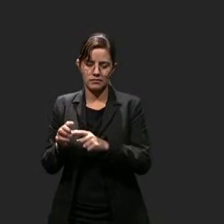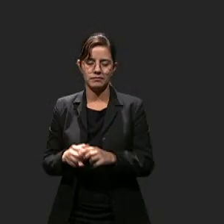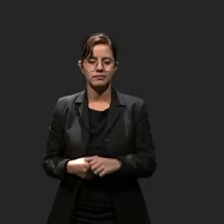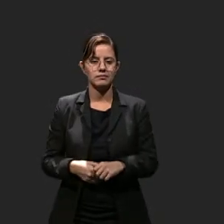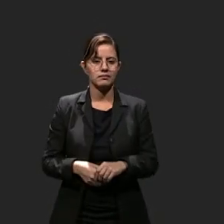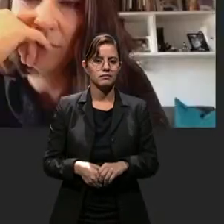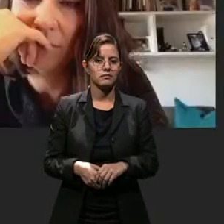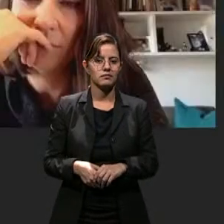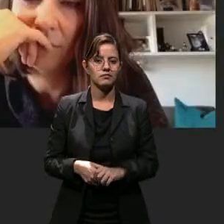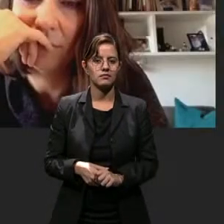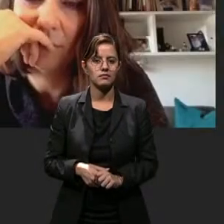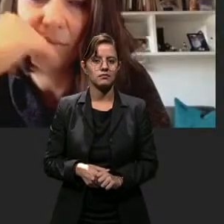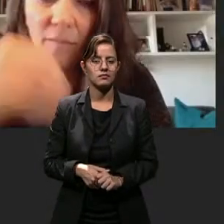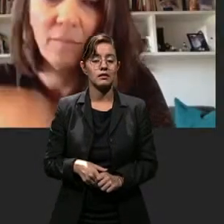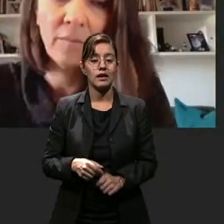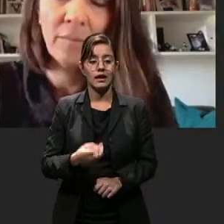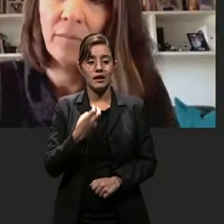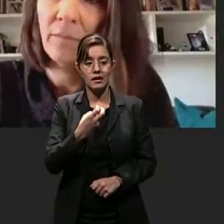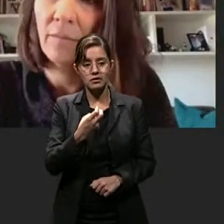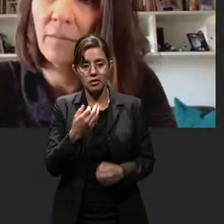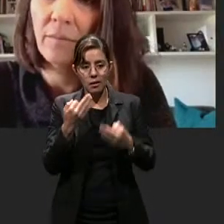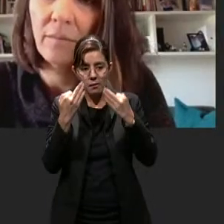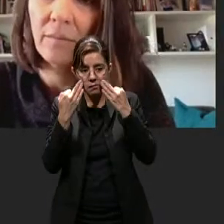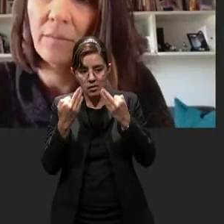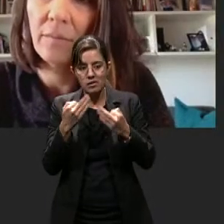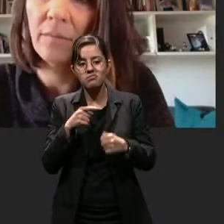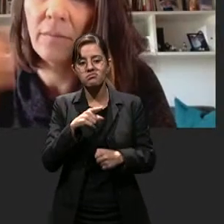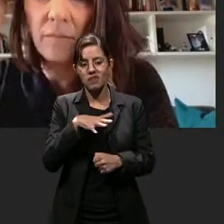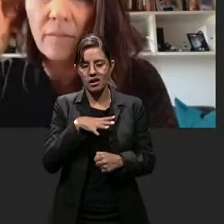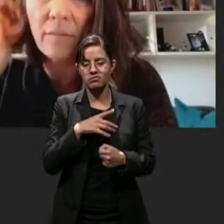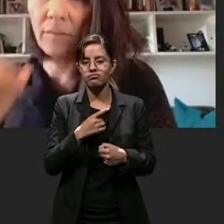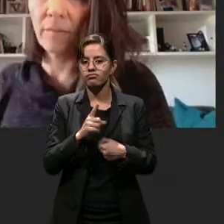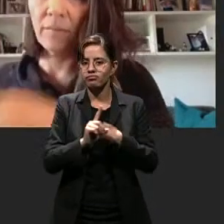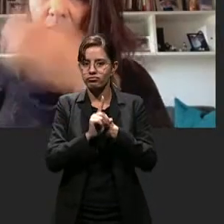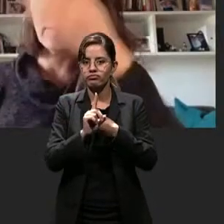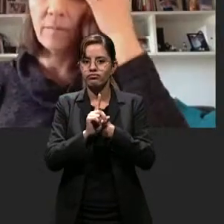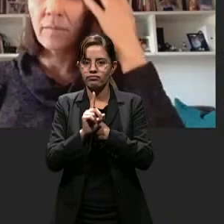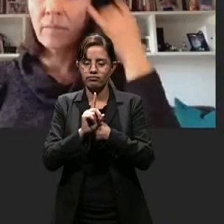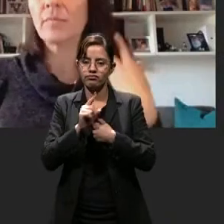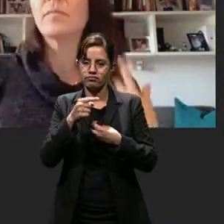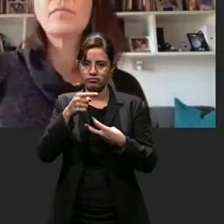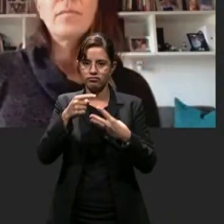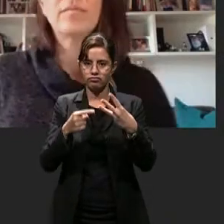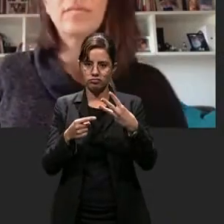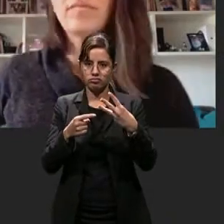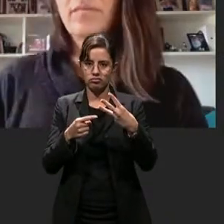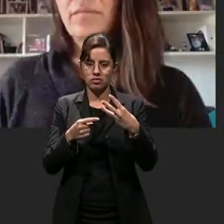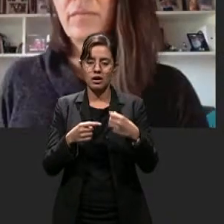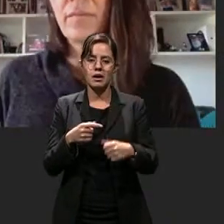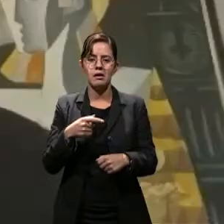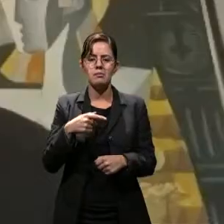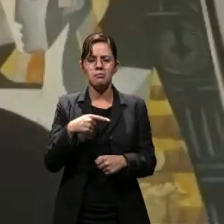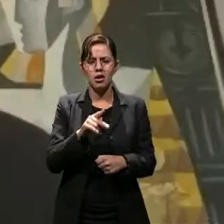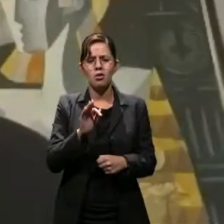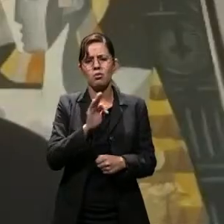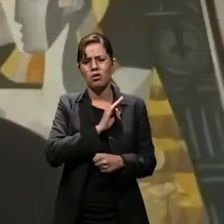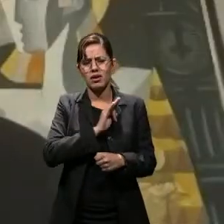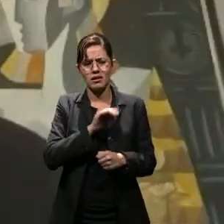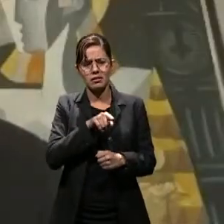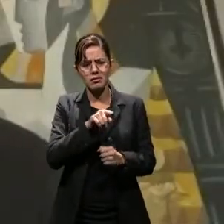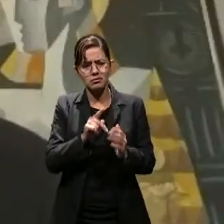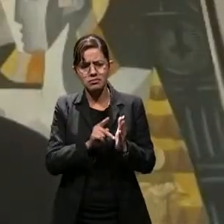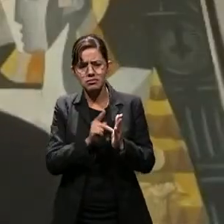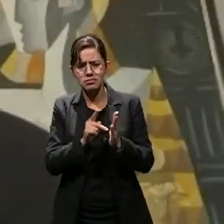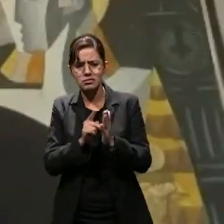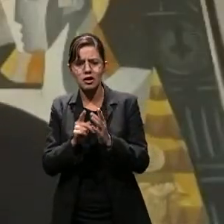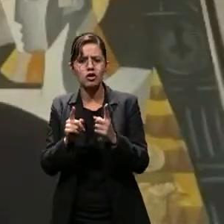years, we have seen these factors. But you can count them on one